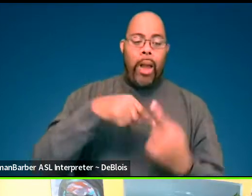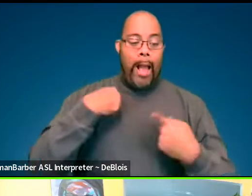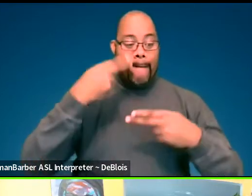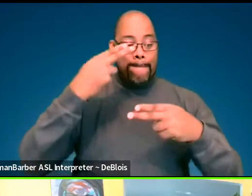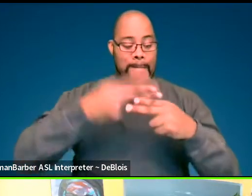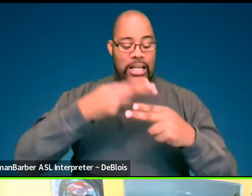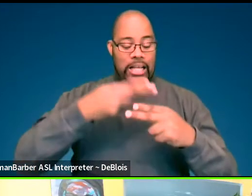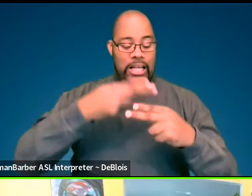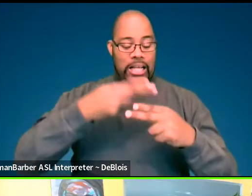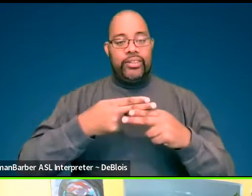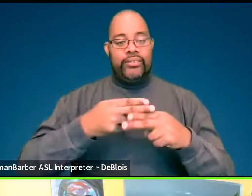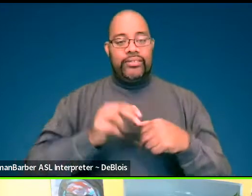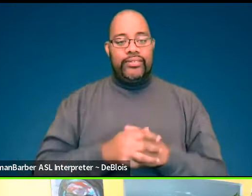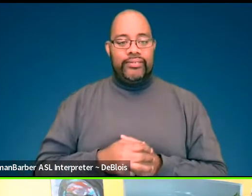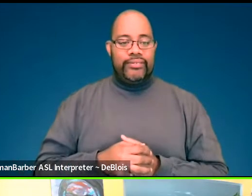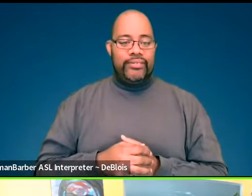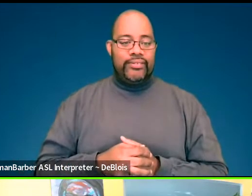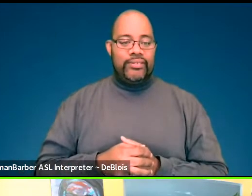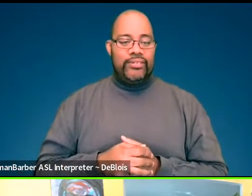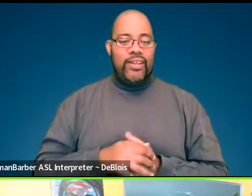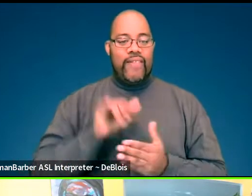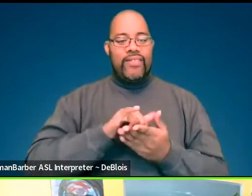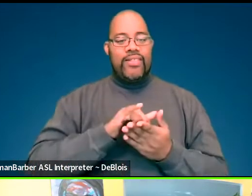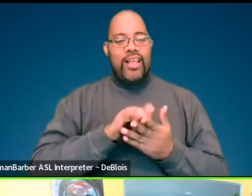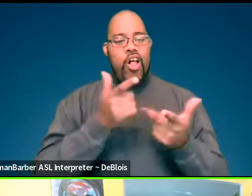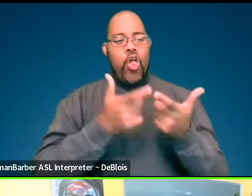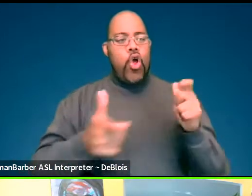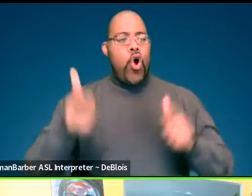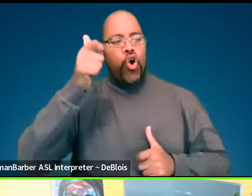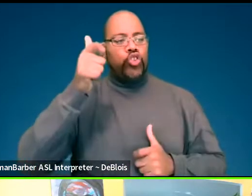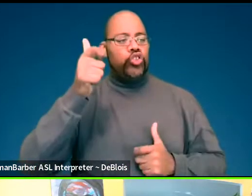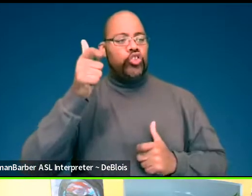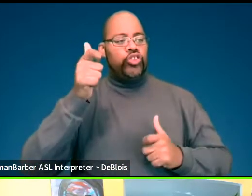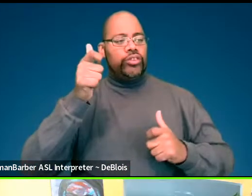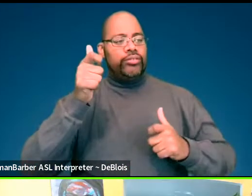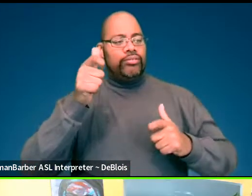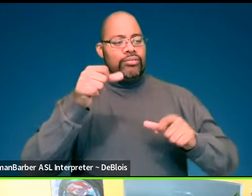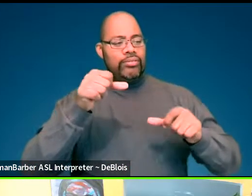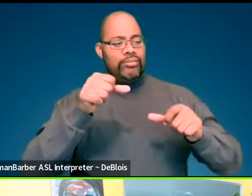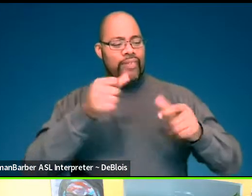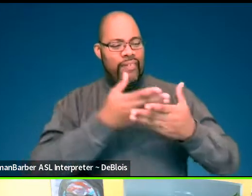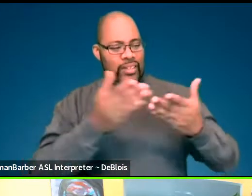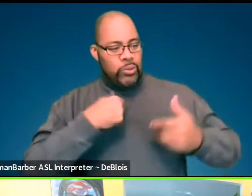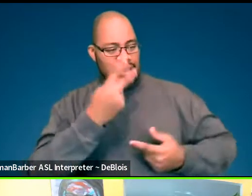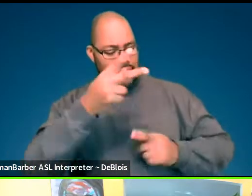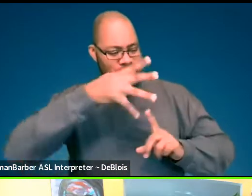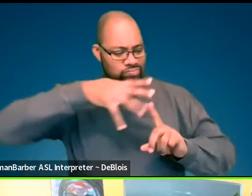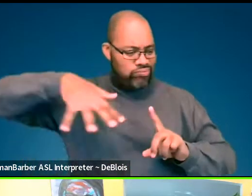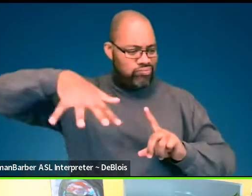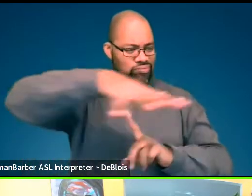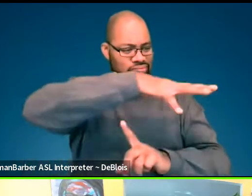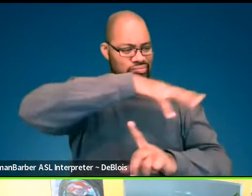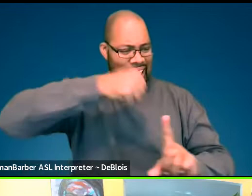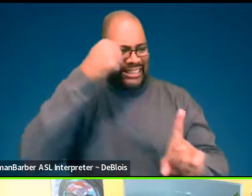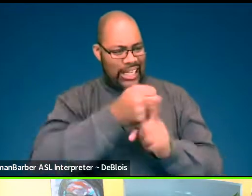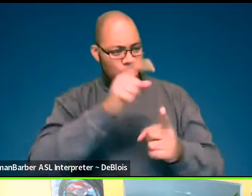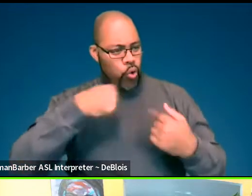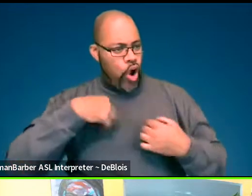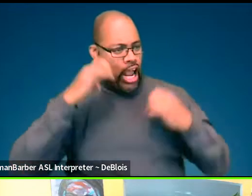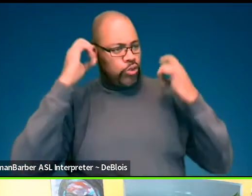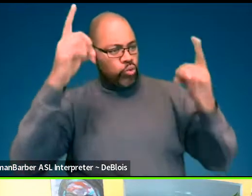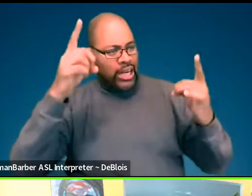mentioned these sort of larger threads that we see around attacks to our